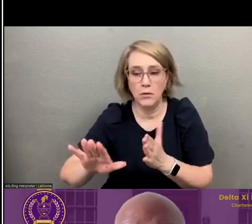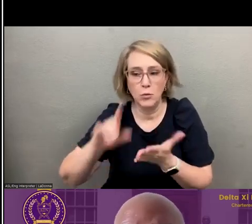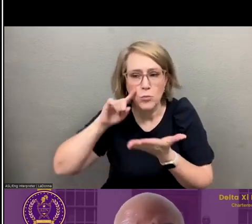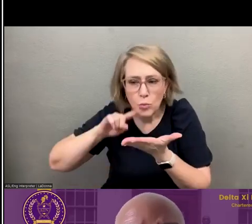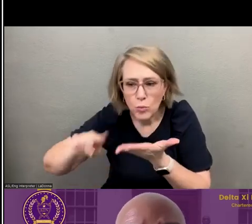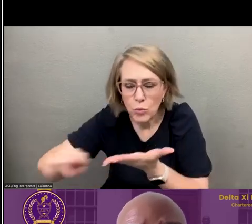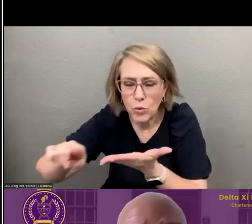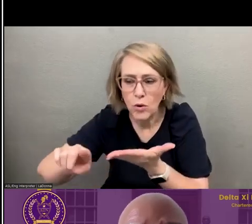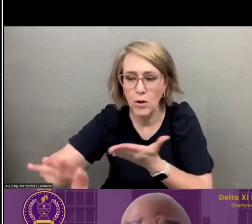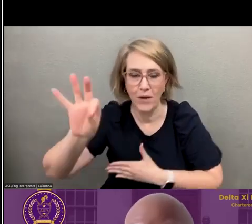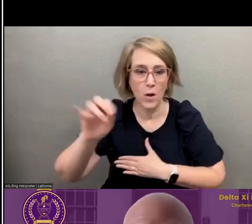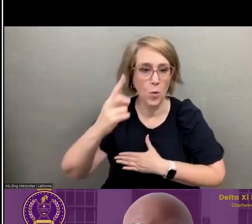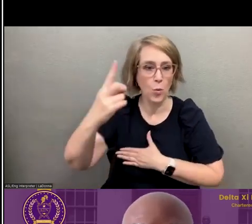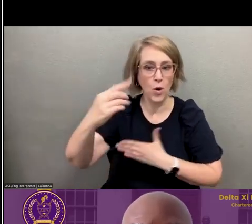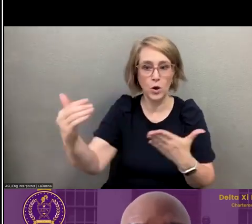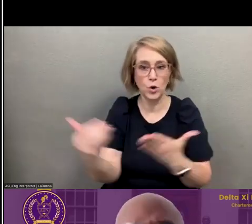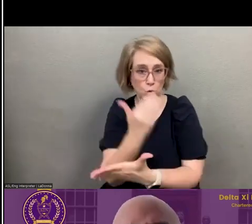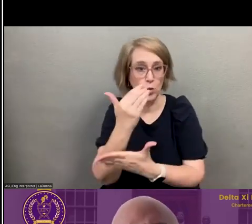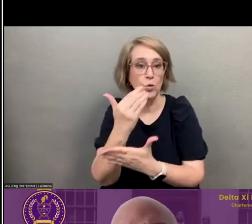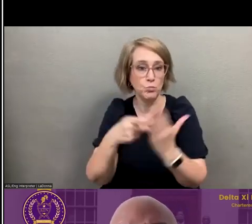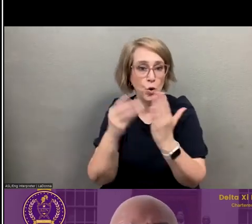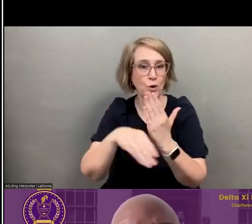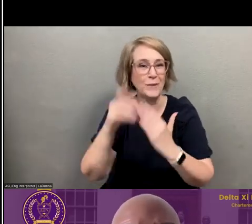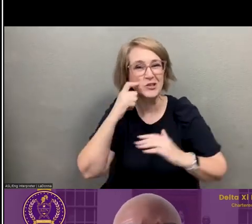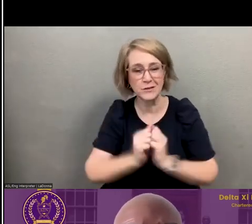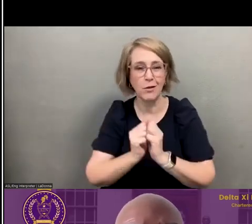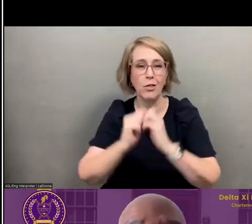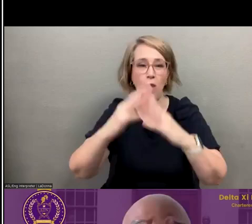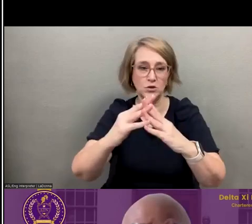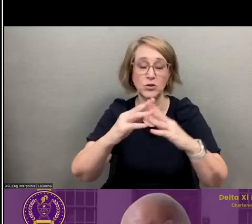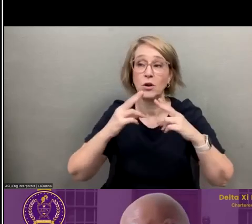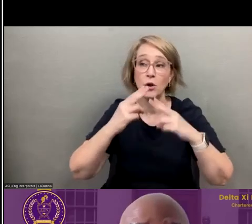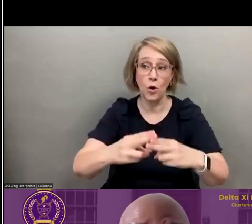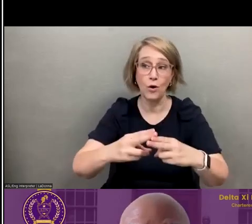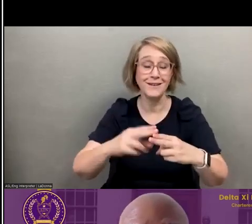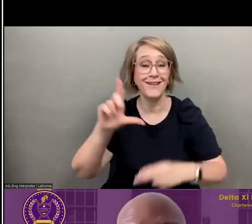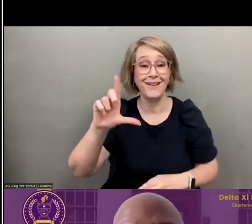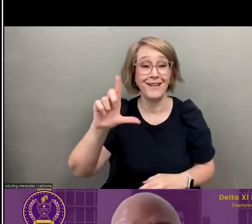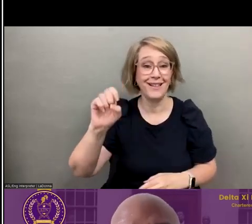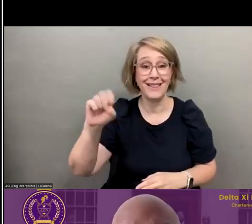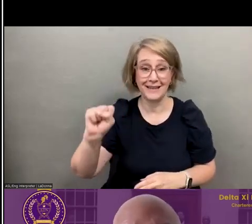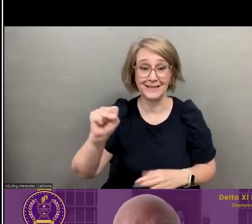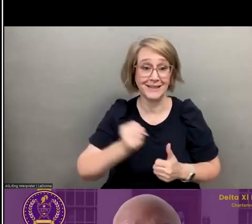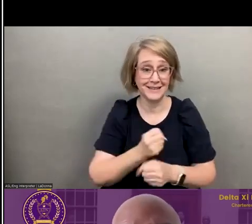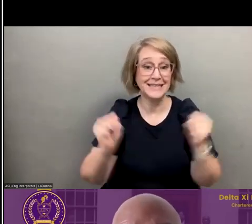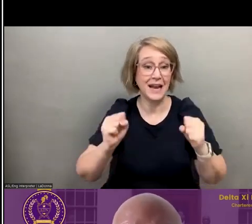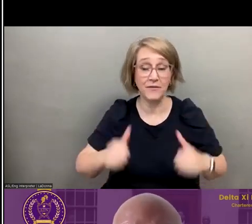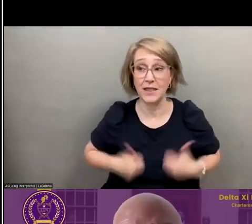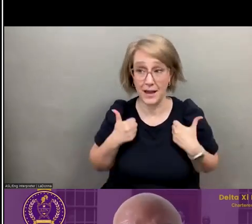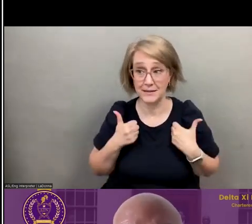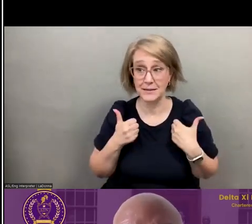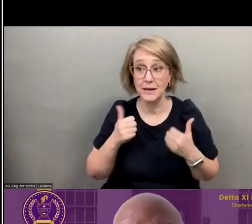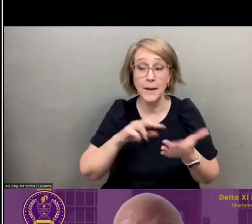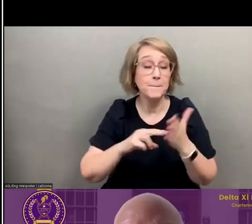educational programs that we've just recently launched is Let's Save Lives, which stands for Listening, Empathy, Trust, and Support. And this serves